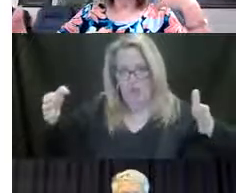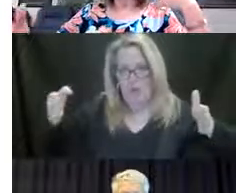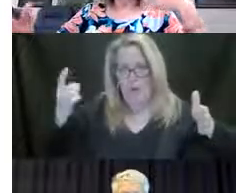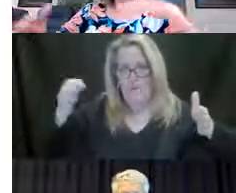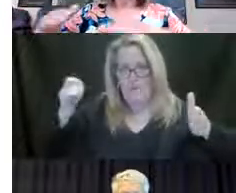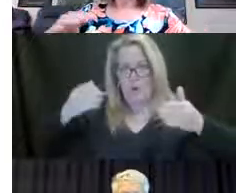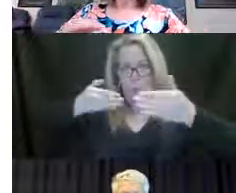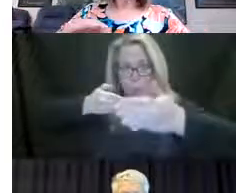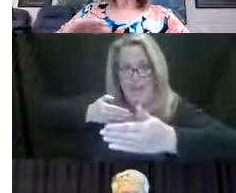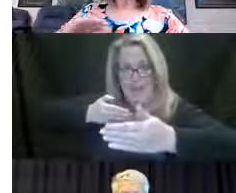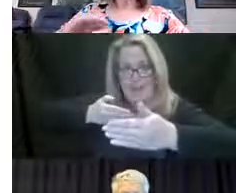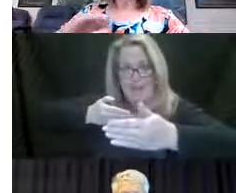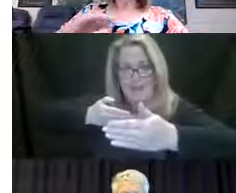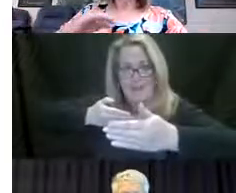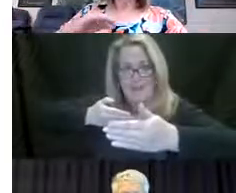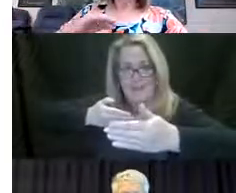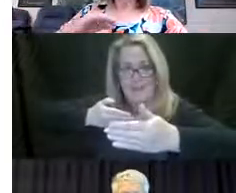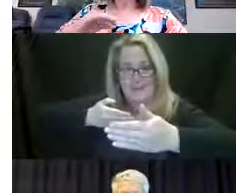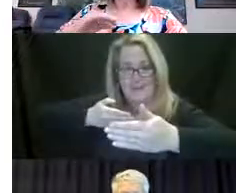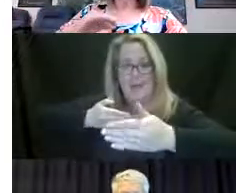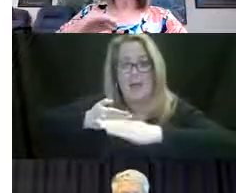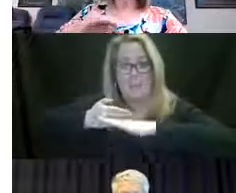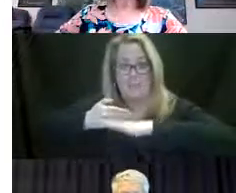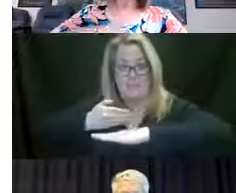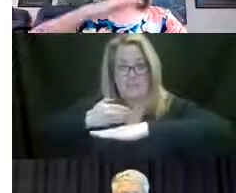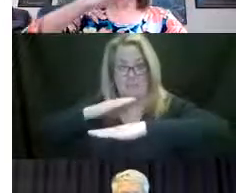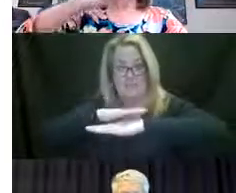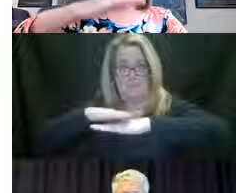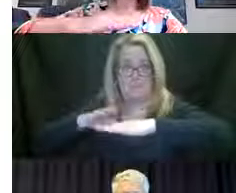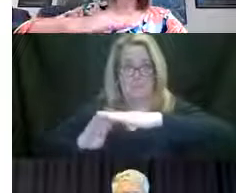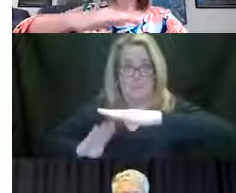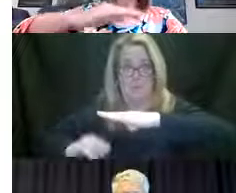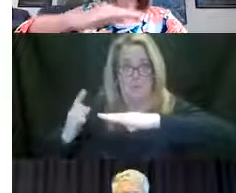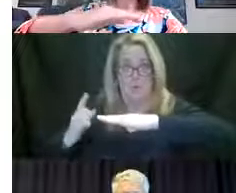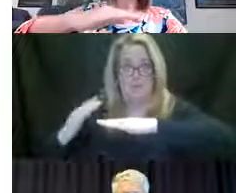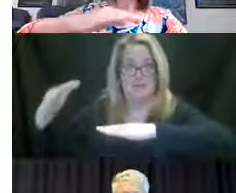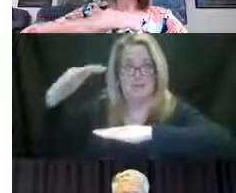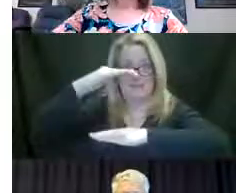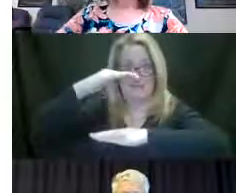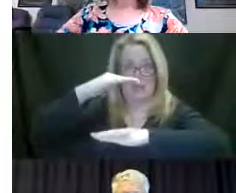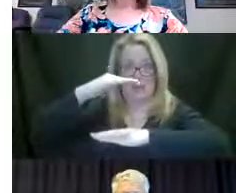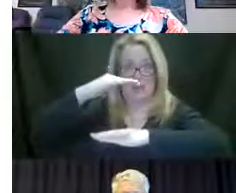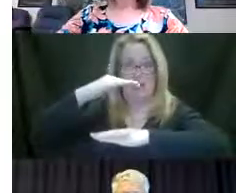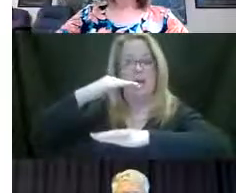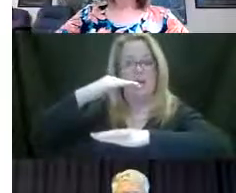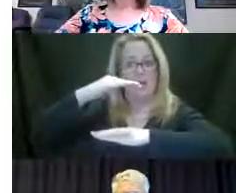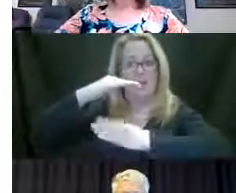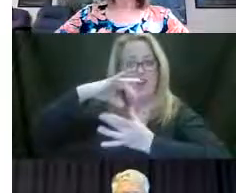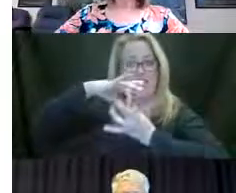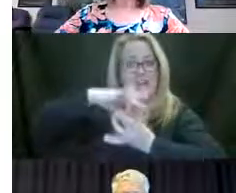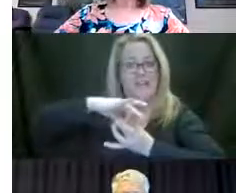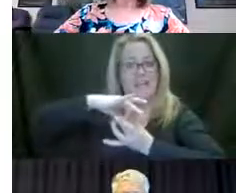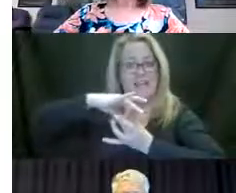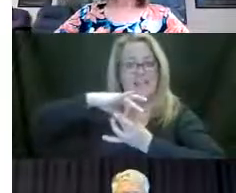wide. And the bottom one that sits on the floor and the top one above it are connected by